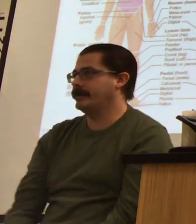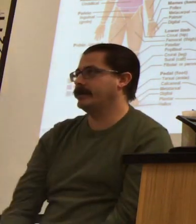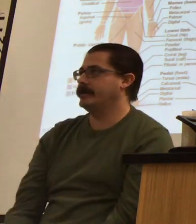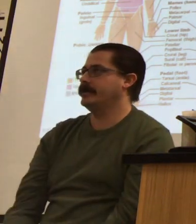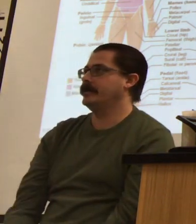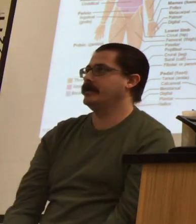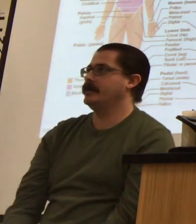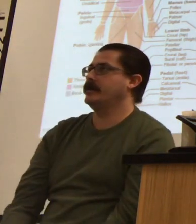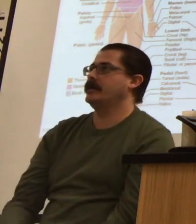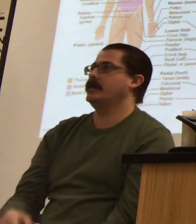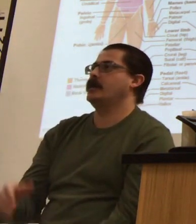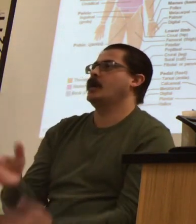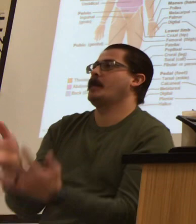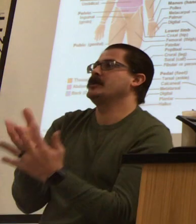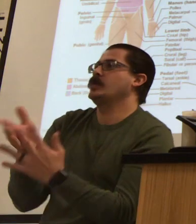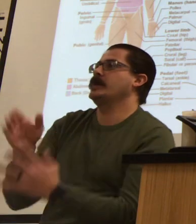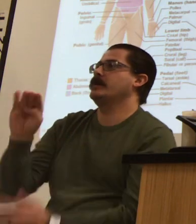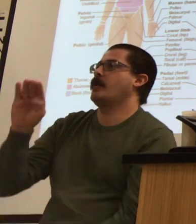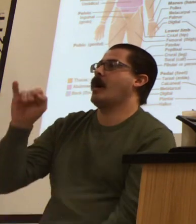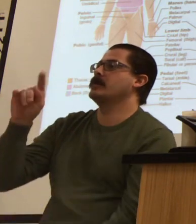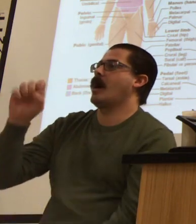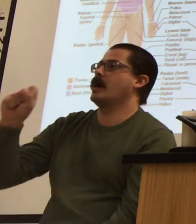between buttocks.